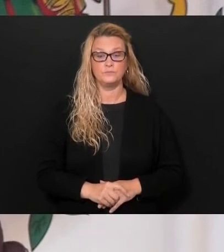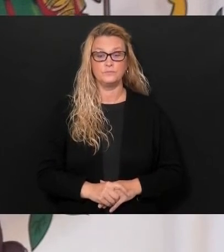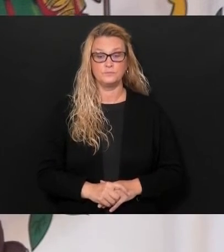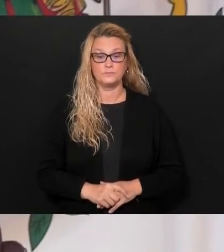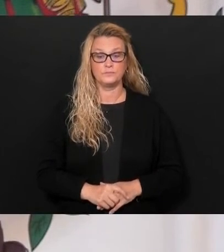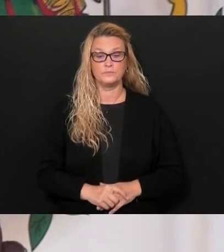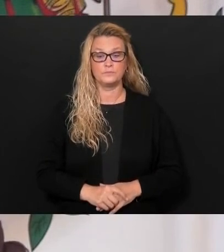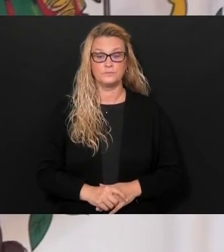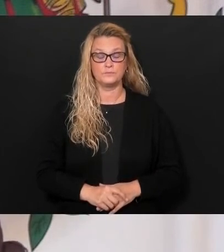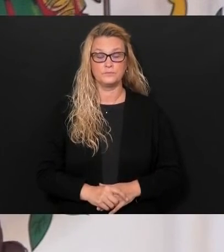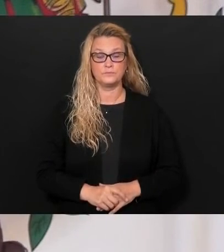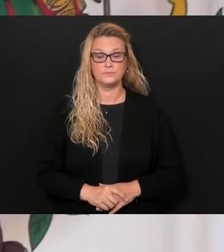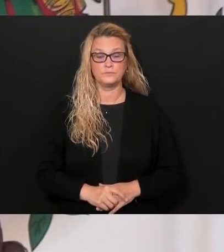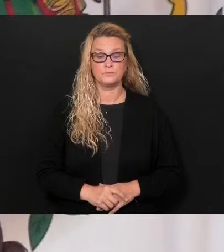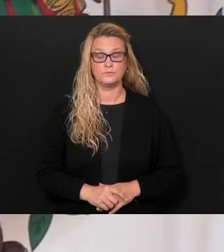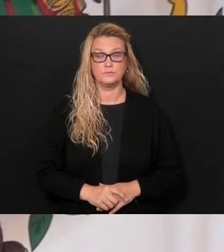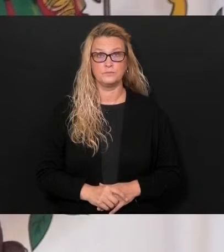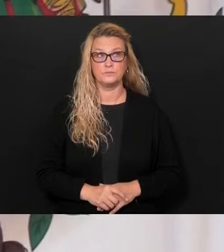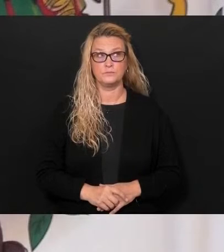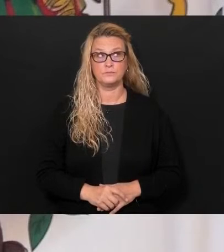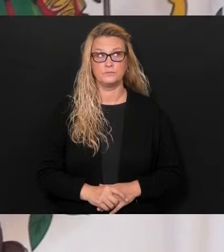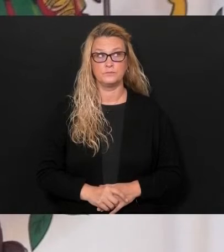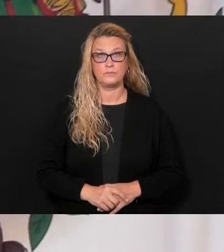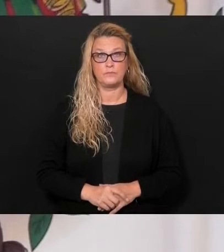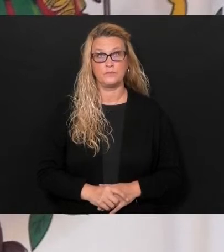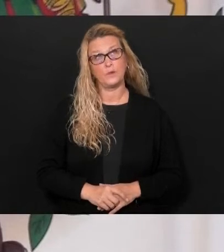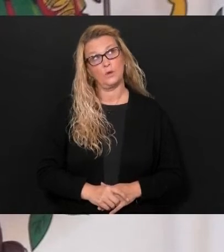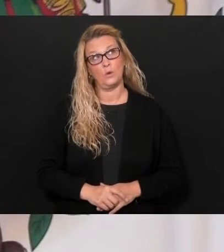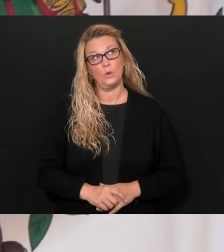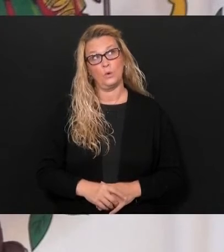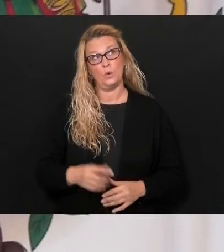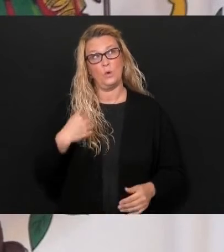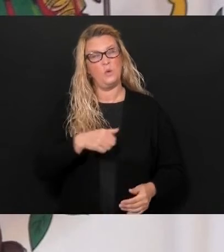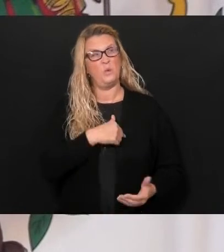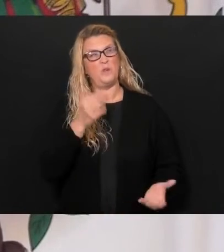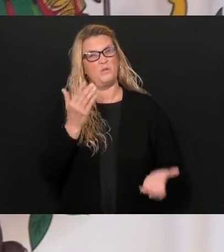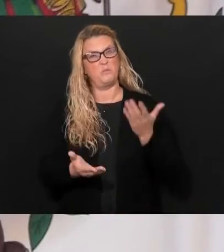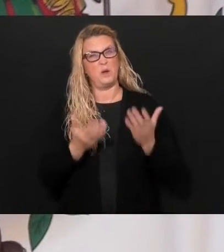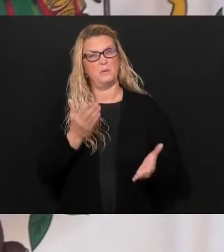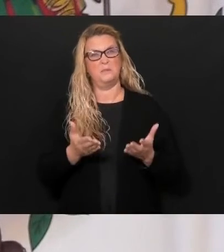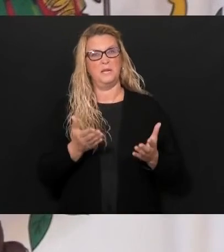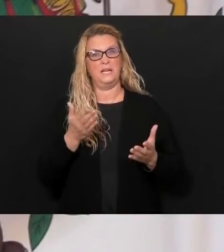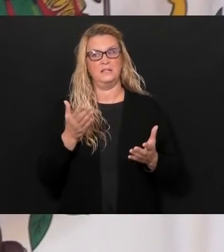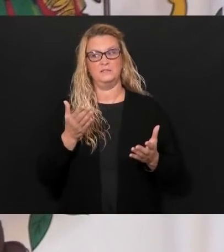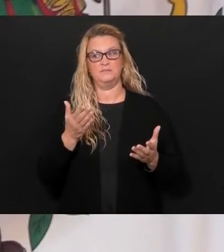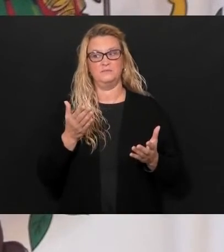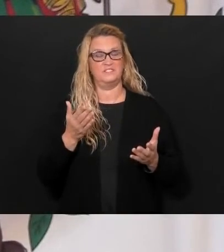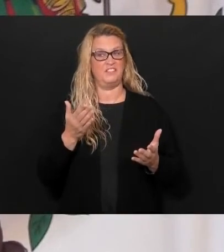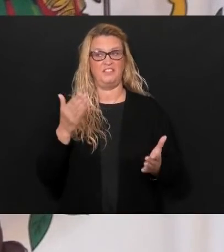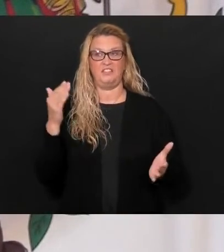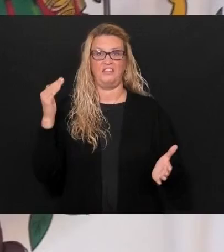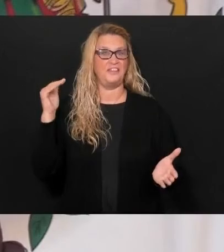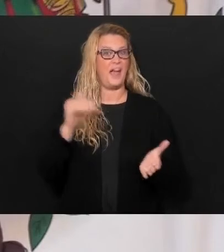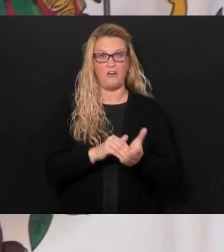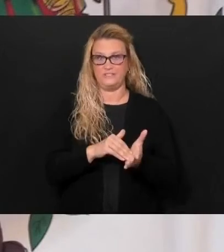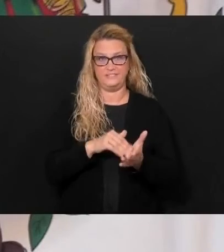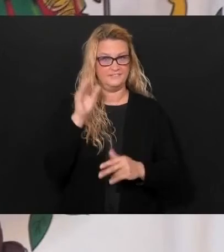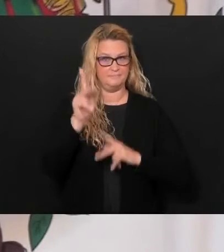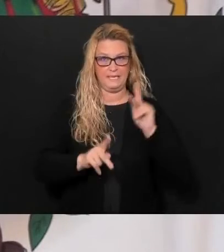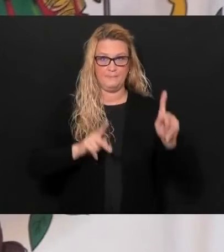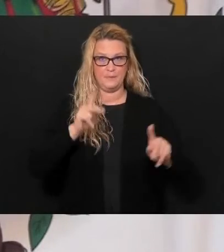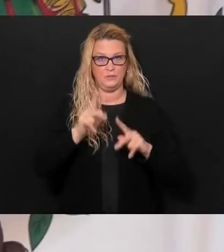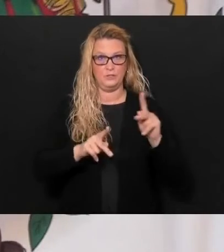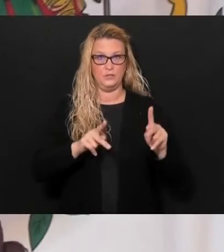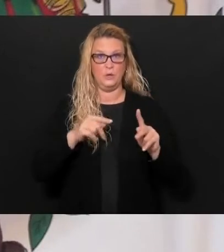taking whatever it may be. But David, we've probably identified thousands, to tell you the truth, that we wouldn't have